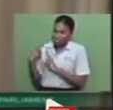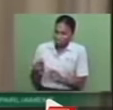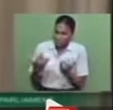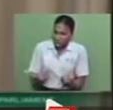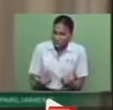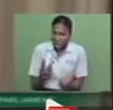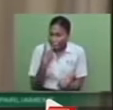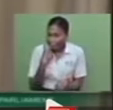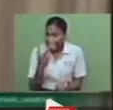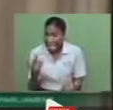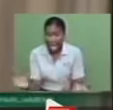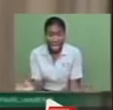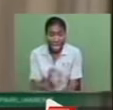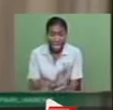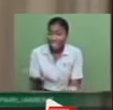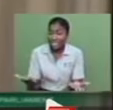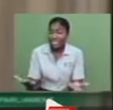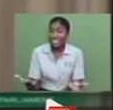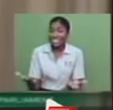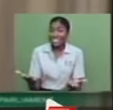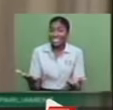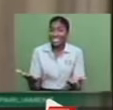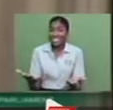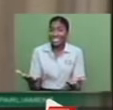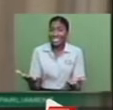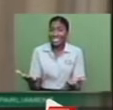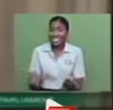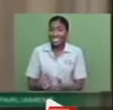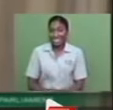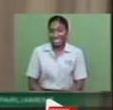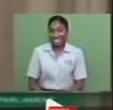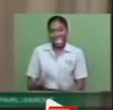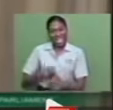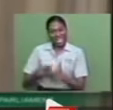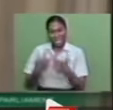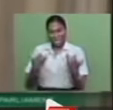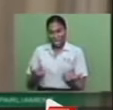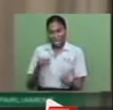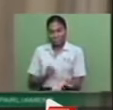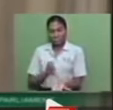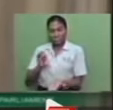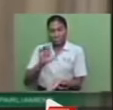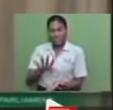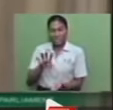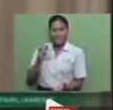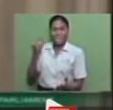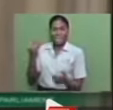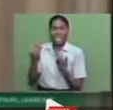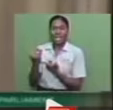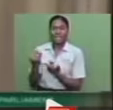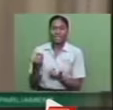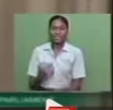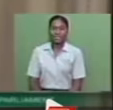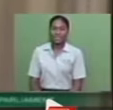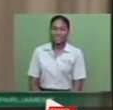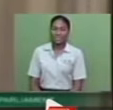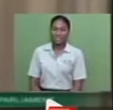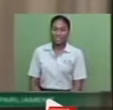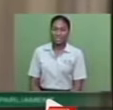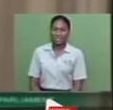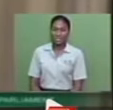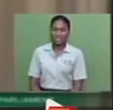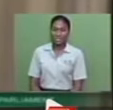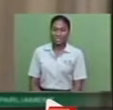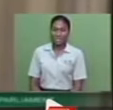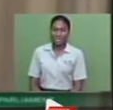Why is it that those are not working? You come in to throw another 500 million. It's not just about the money, I saw the farmers are saying. It's a whole issue of